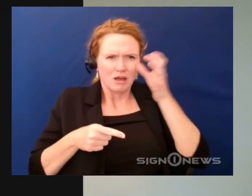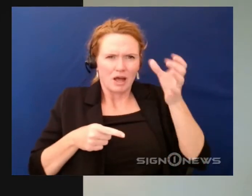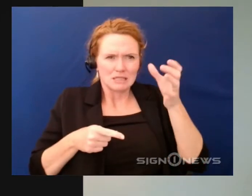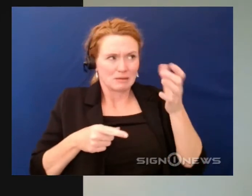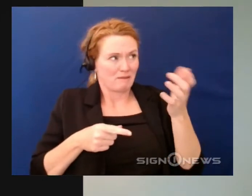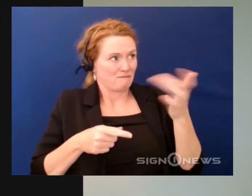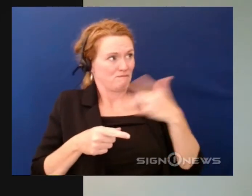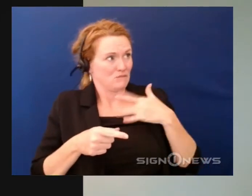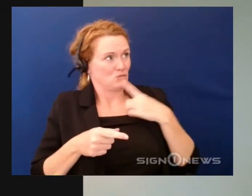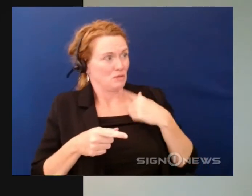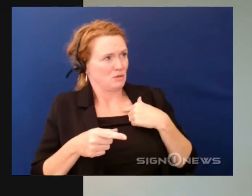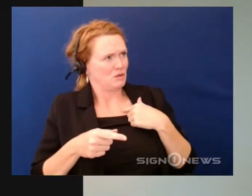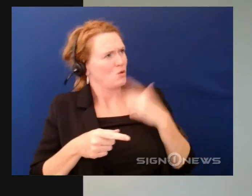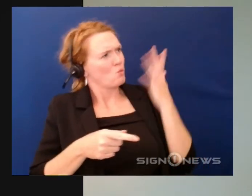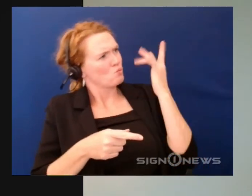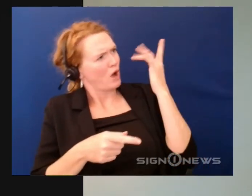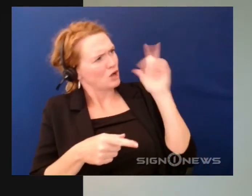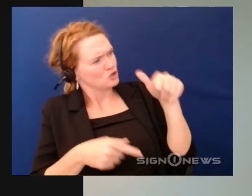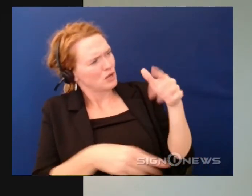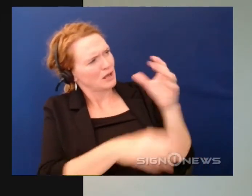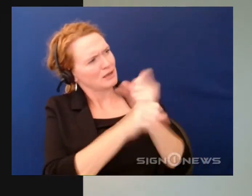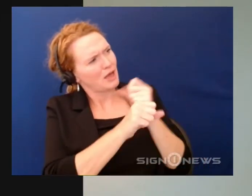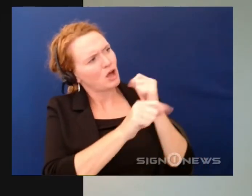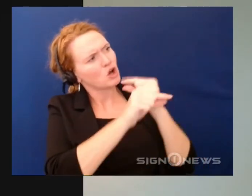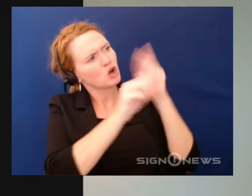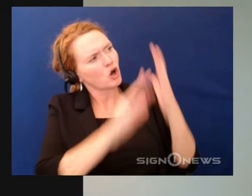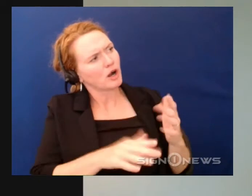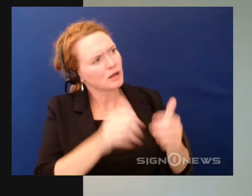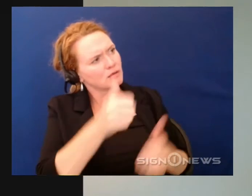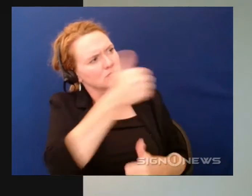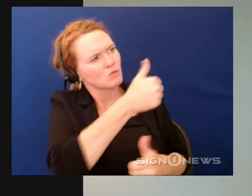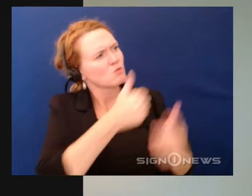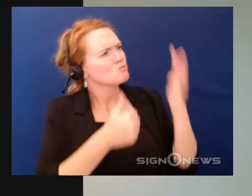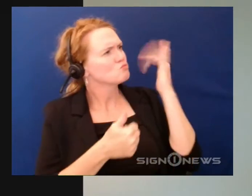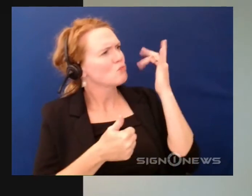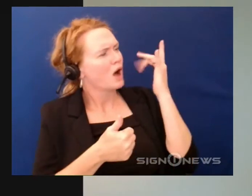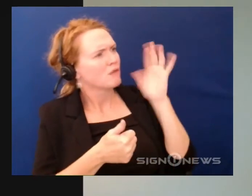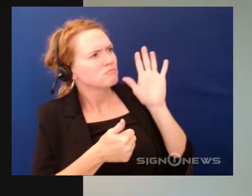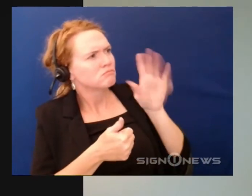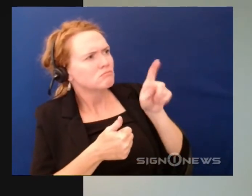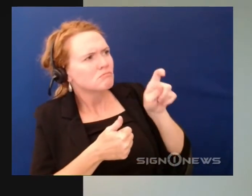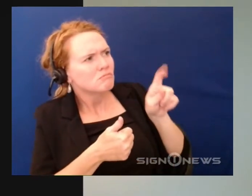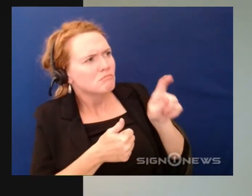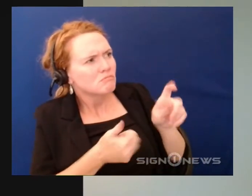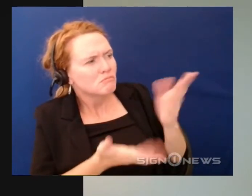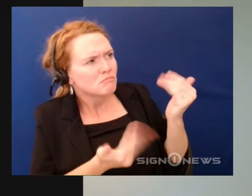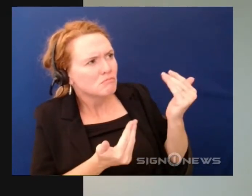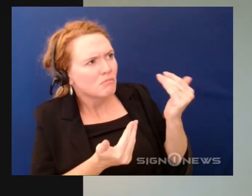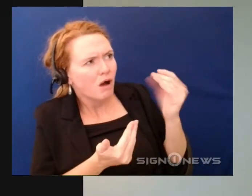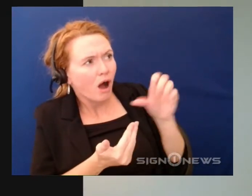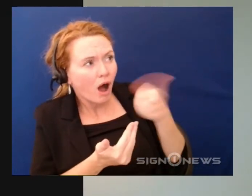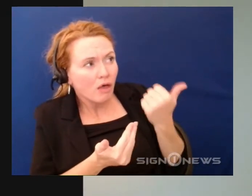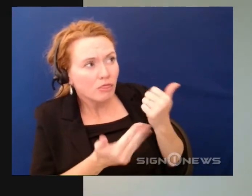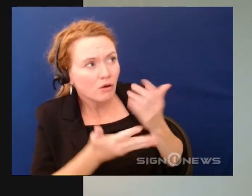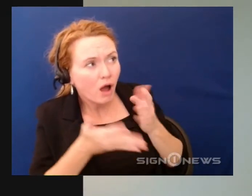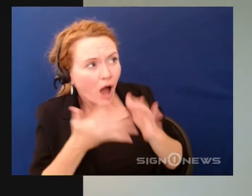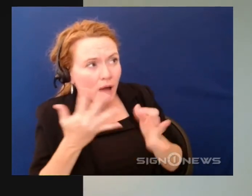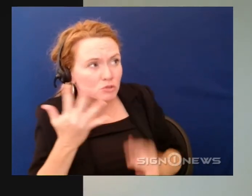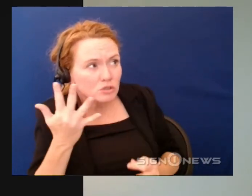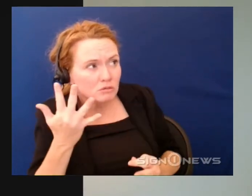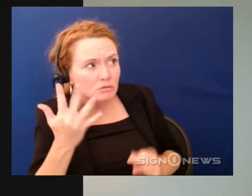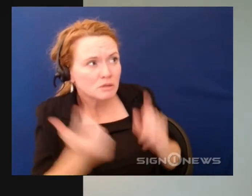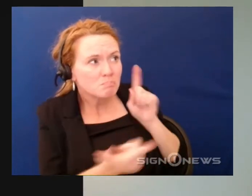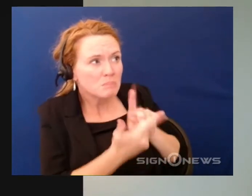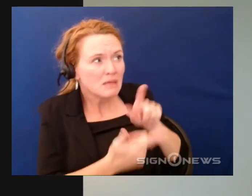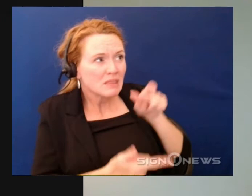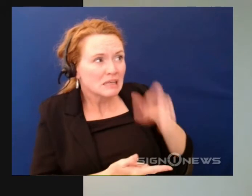pressure, to ask people why, right? Ask the question, start putting it out there. Is there another way we can meet this need? Because